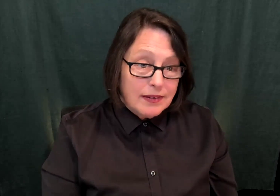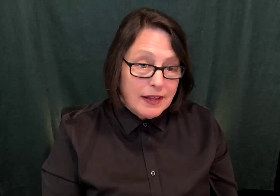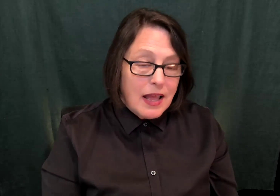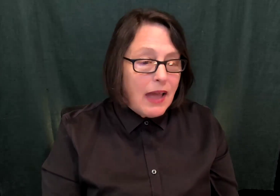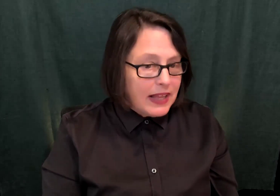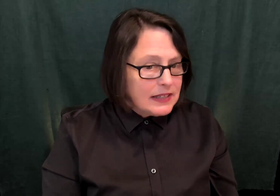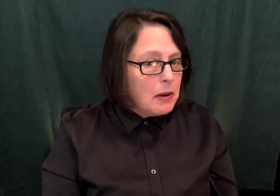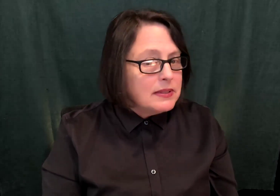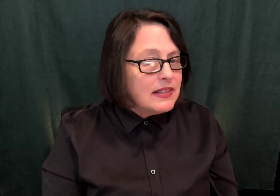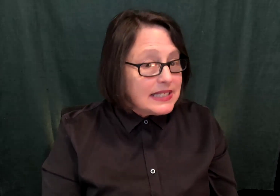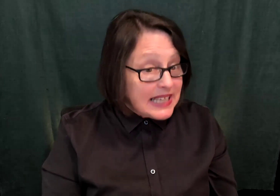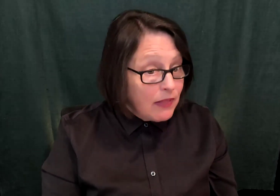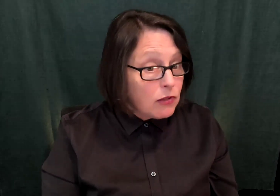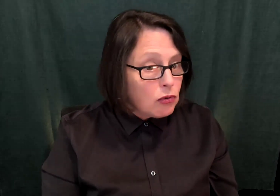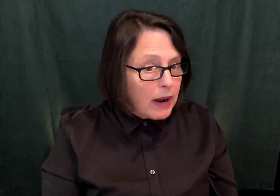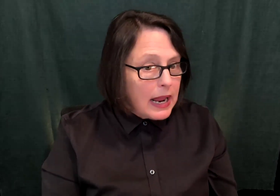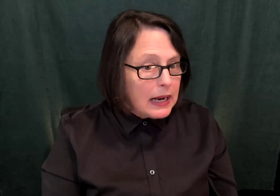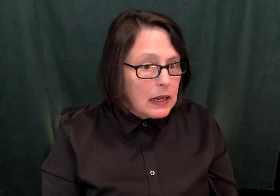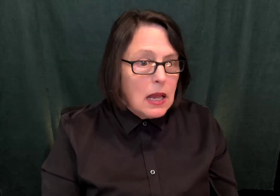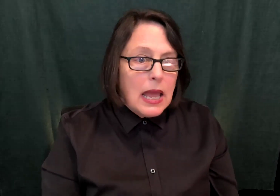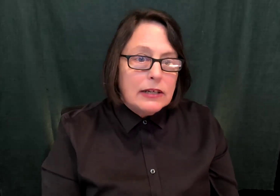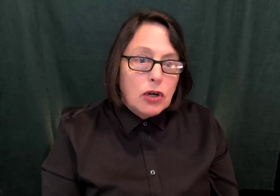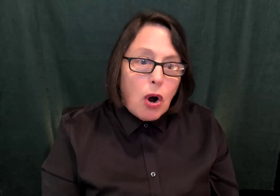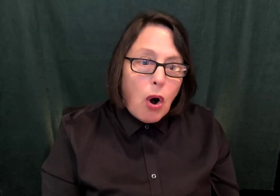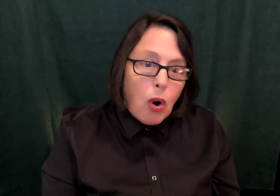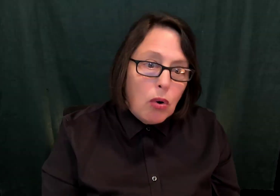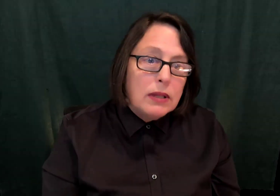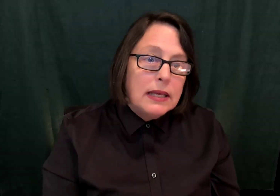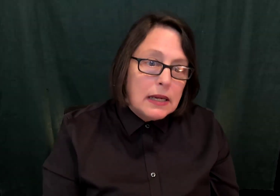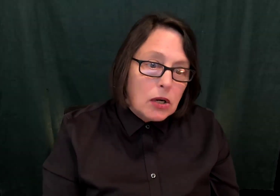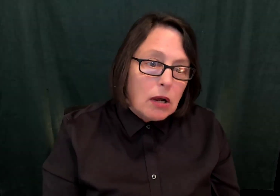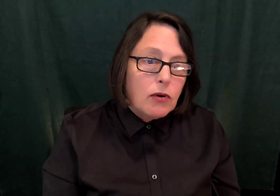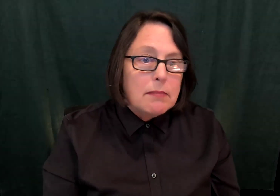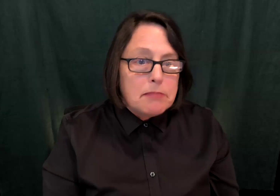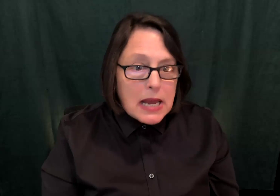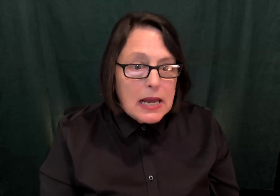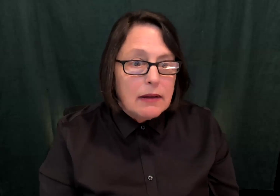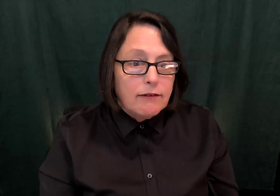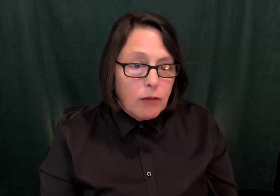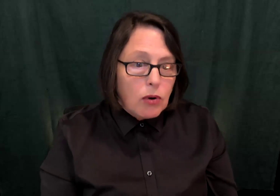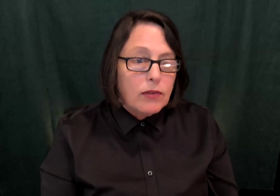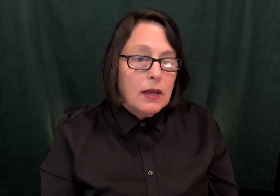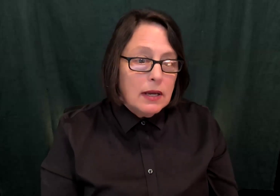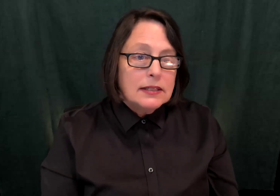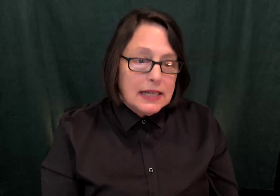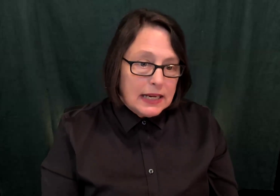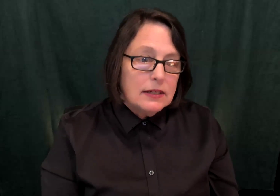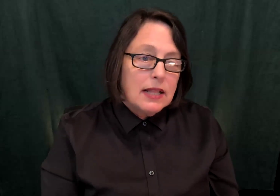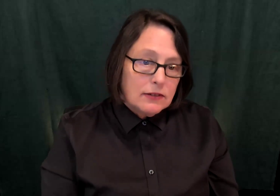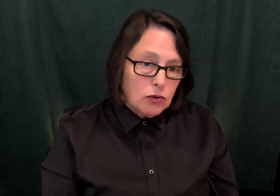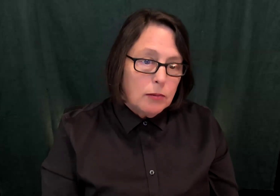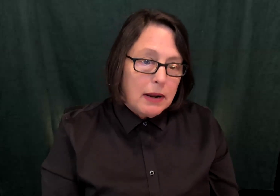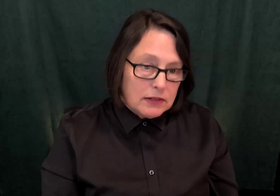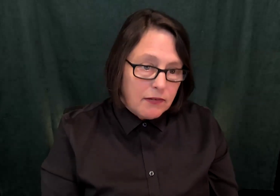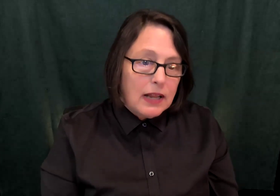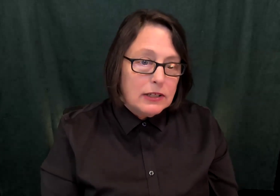school. At that time, I was in the 10th grade. It took a whole year of going back and forth to get into